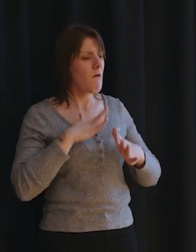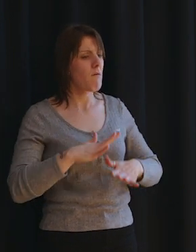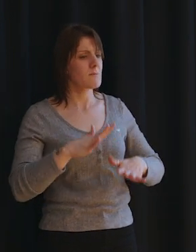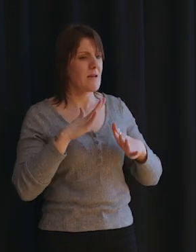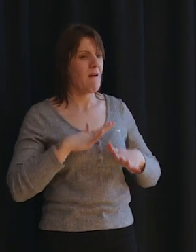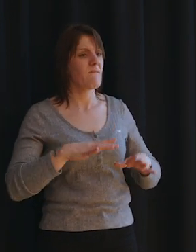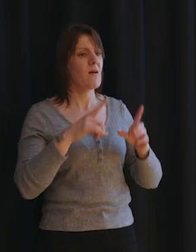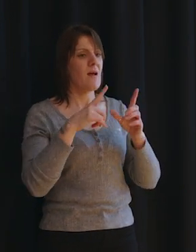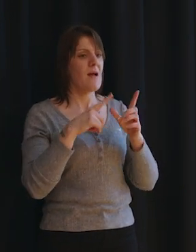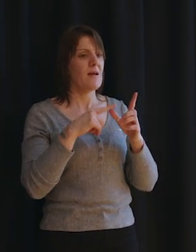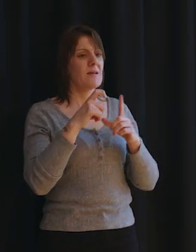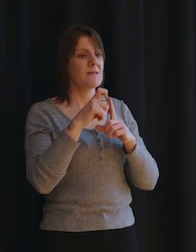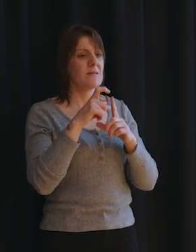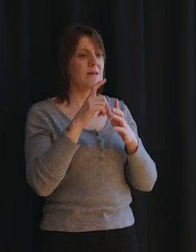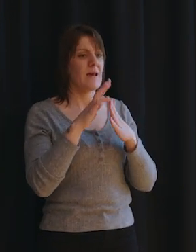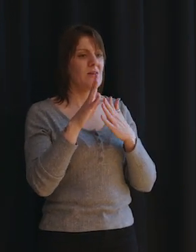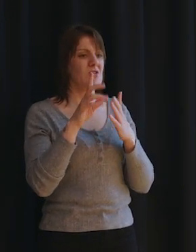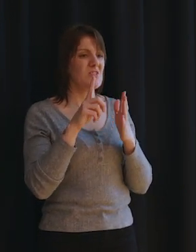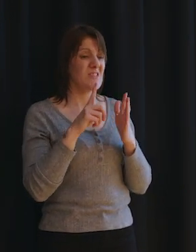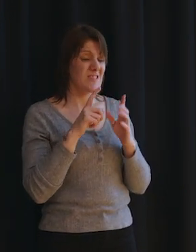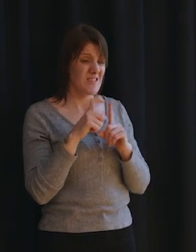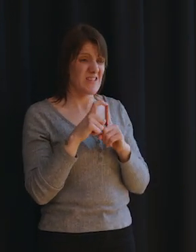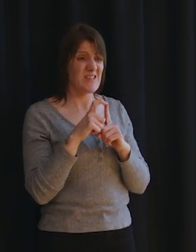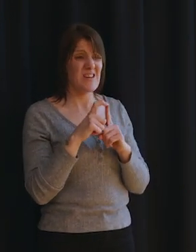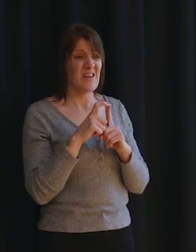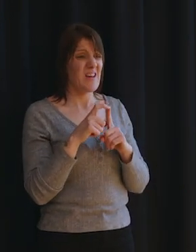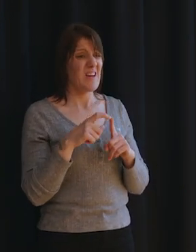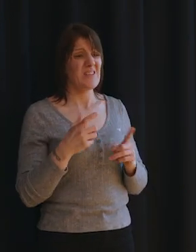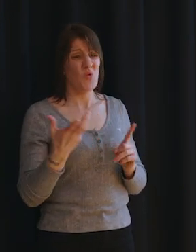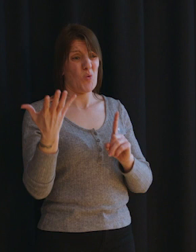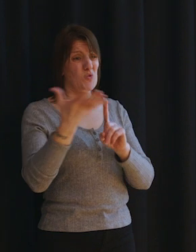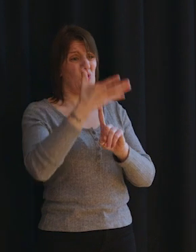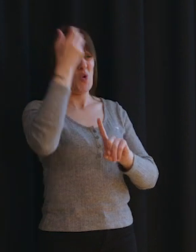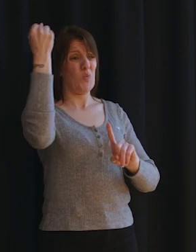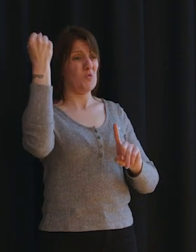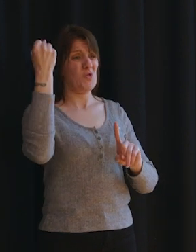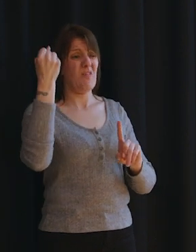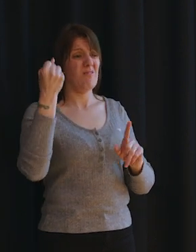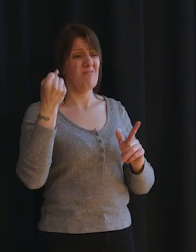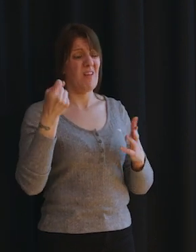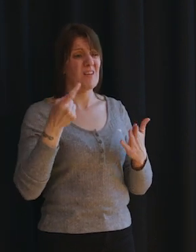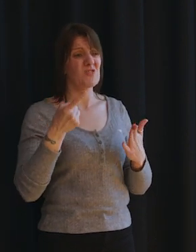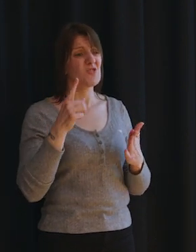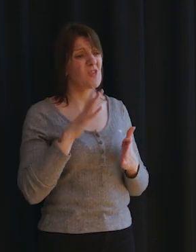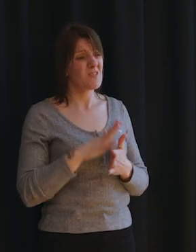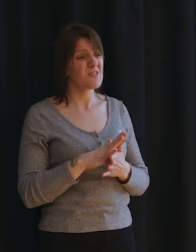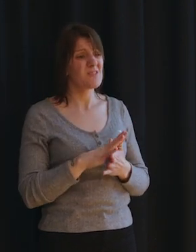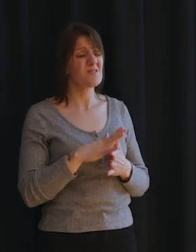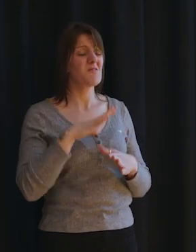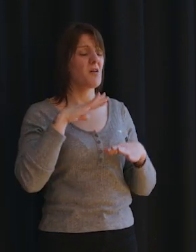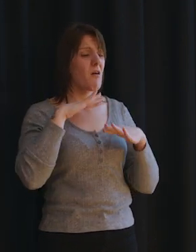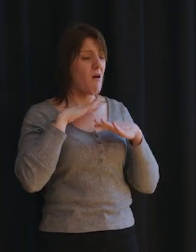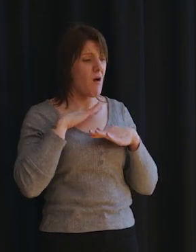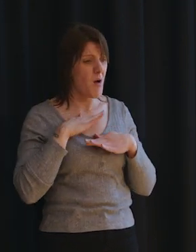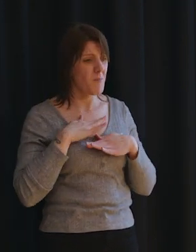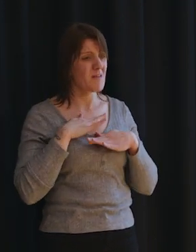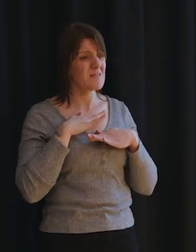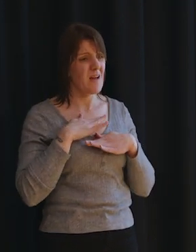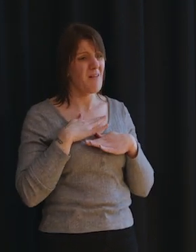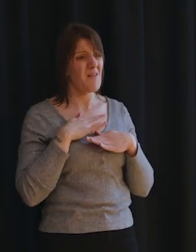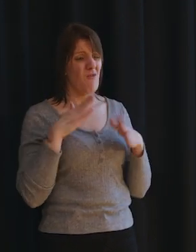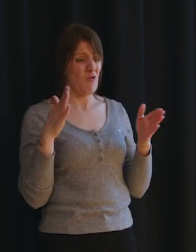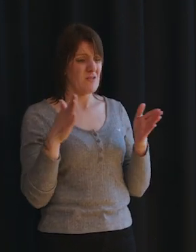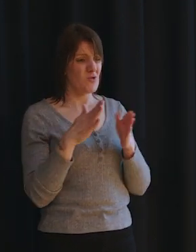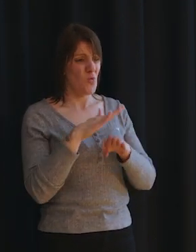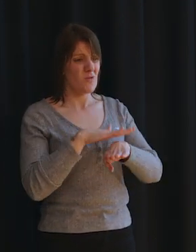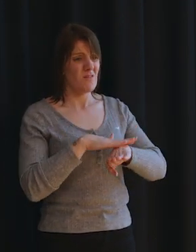a solution. It's just sort of a sedative. And again, like I was talking a bit before, really, for a short period